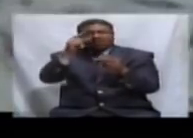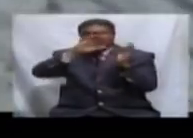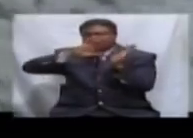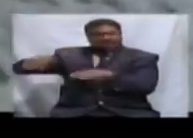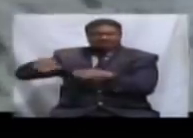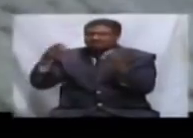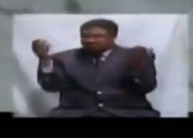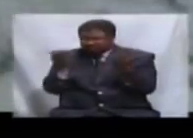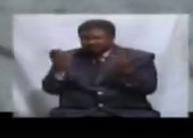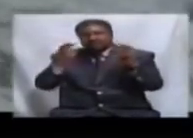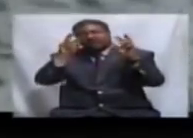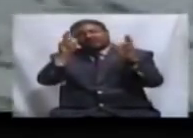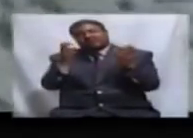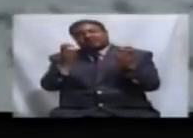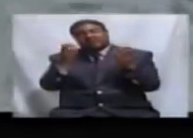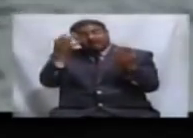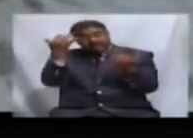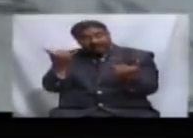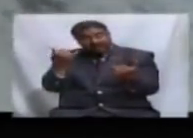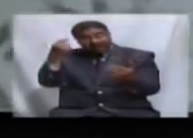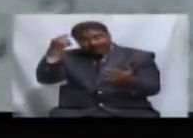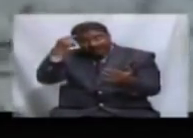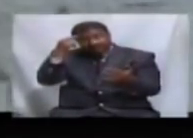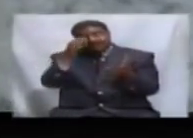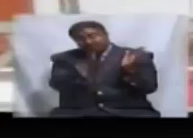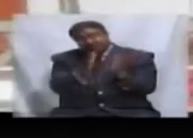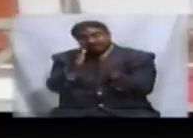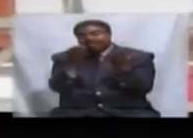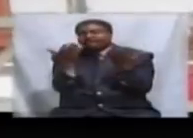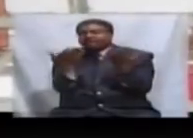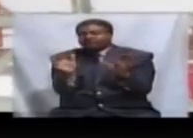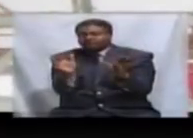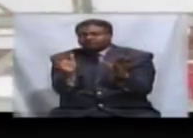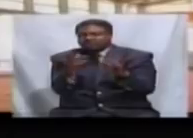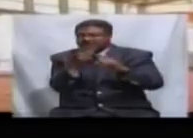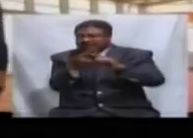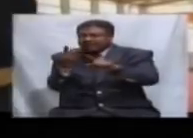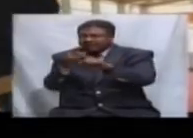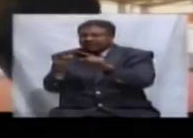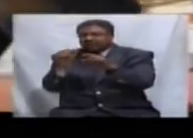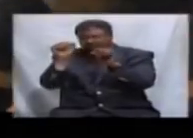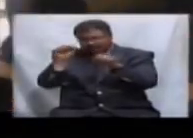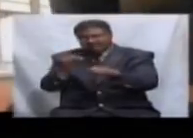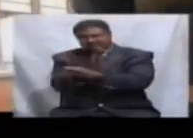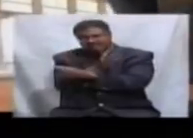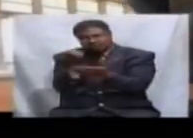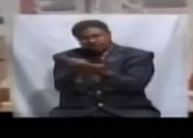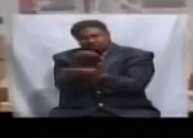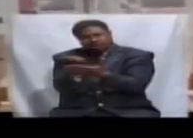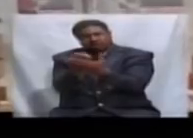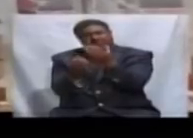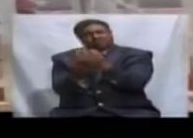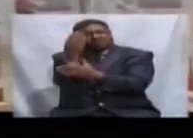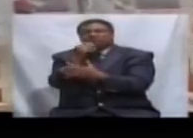plan, government has set an agenda of creating a diversified and resilient economy by reducing dependence